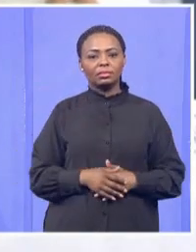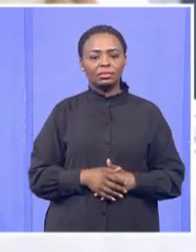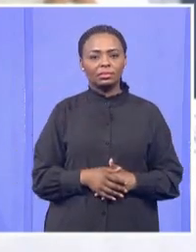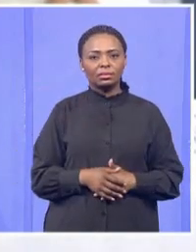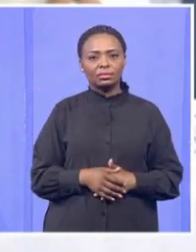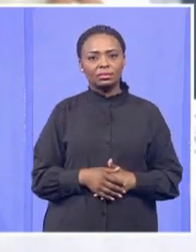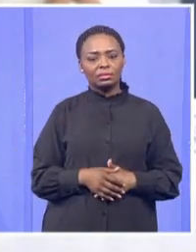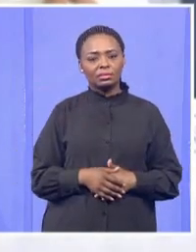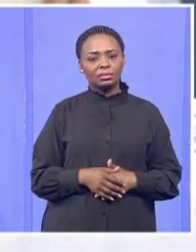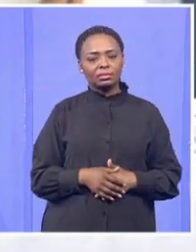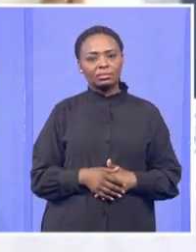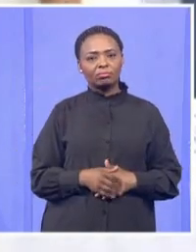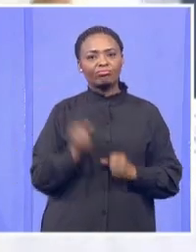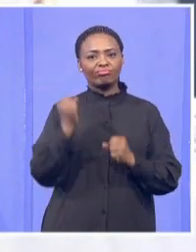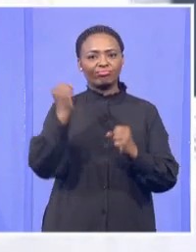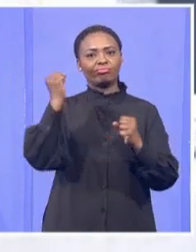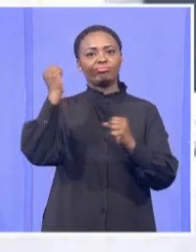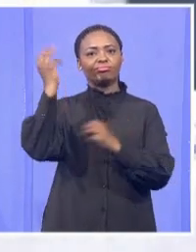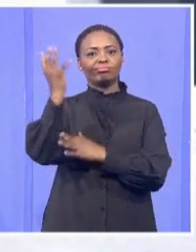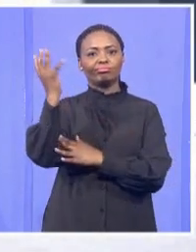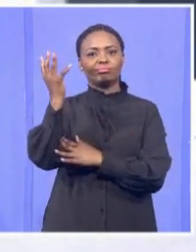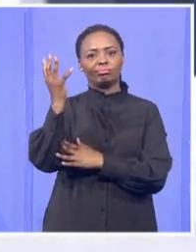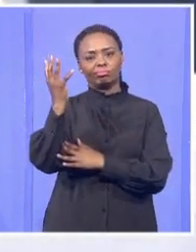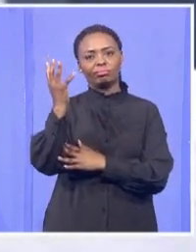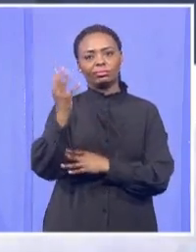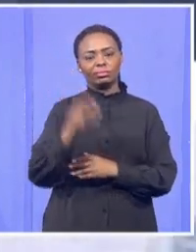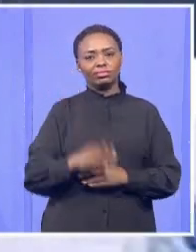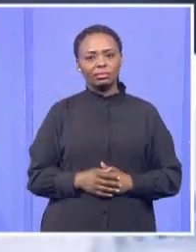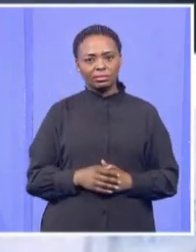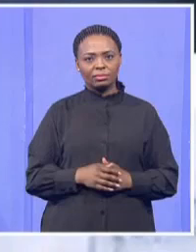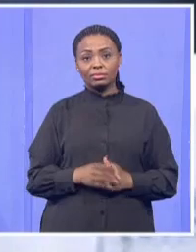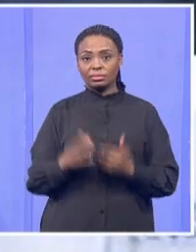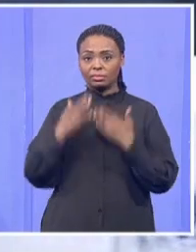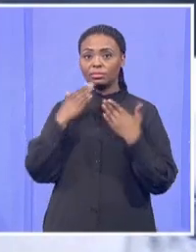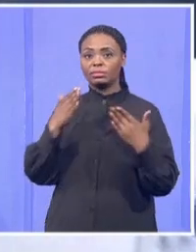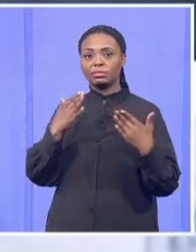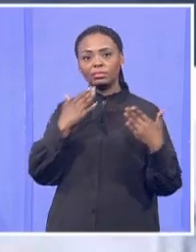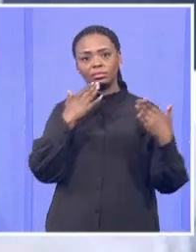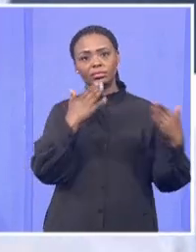of the presentation. Thank you. Thank you, Steve. Thanks.